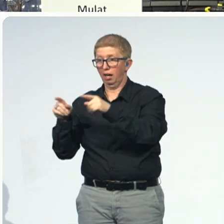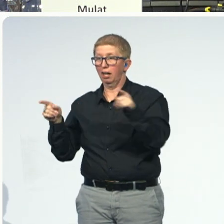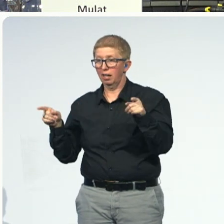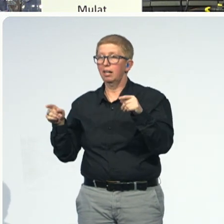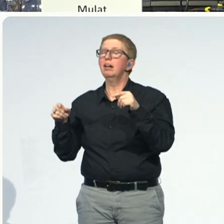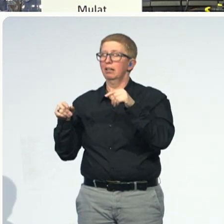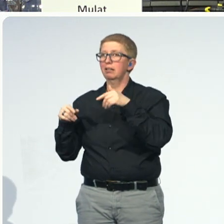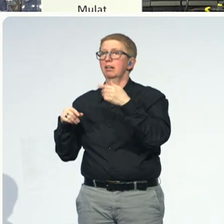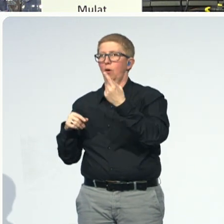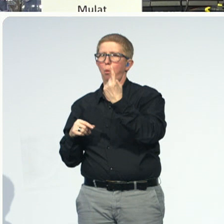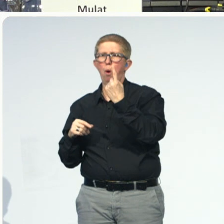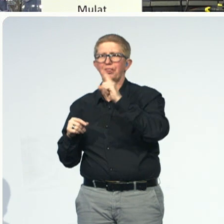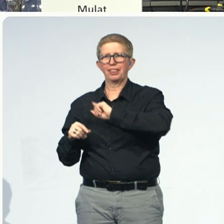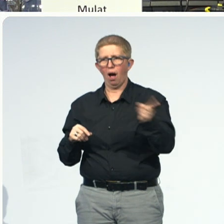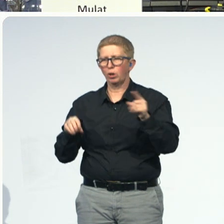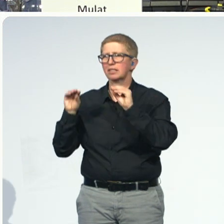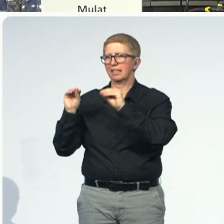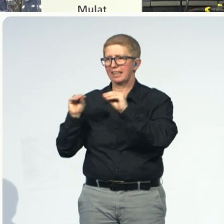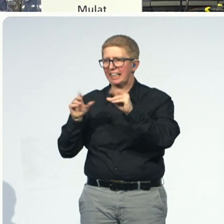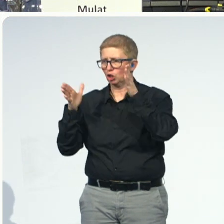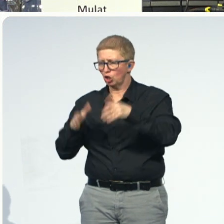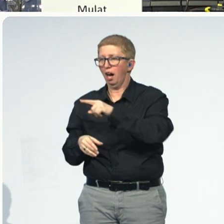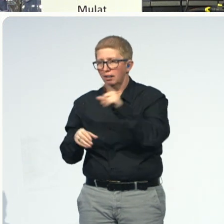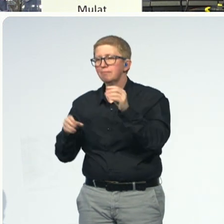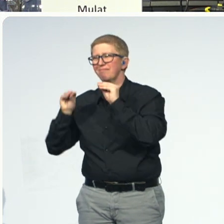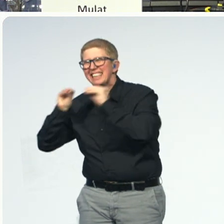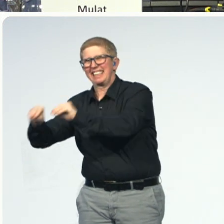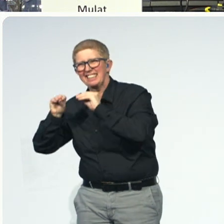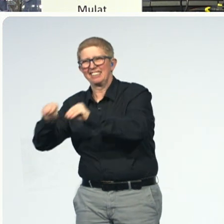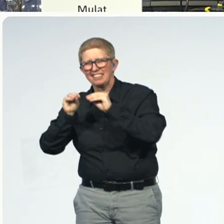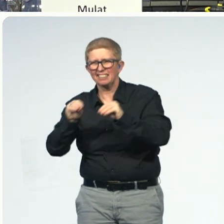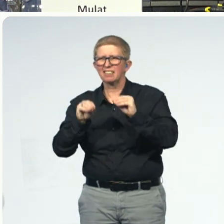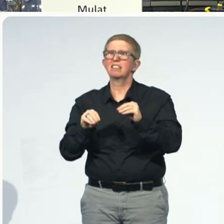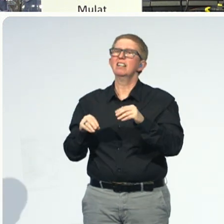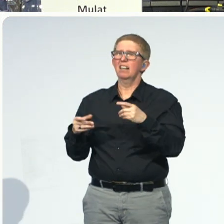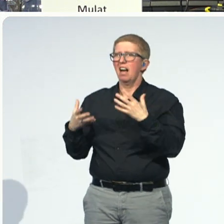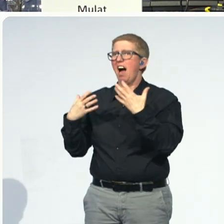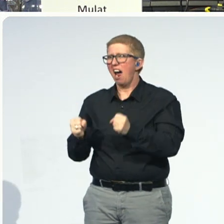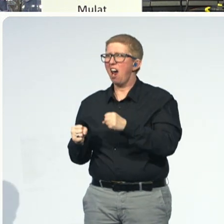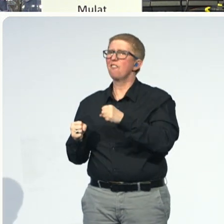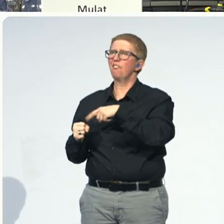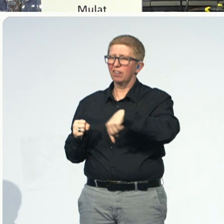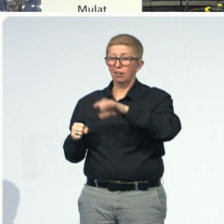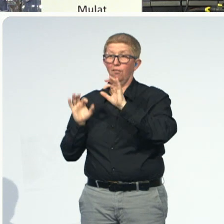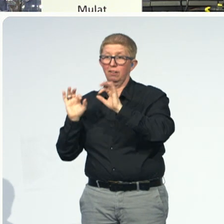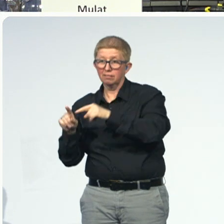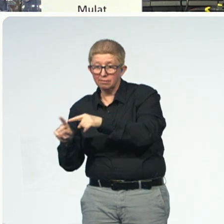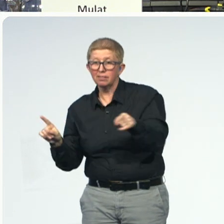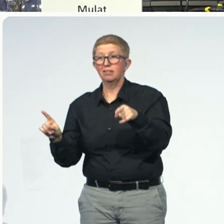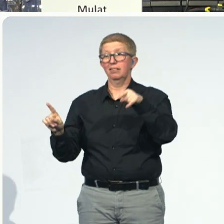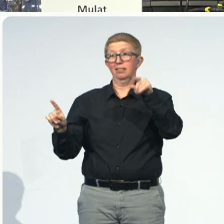and a very large number of deaf children have benefited from the service.